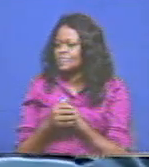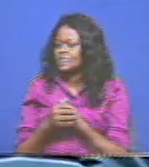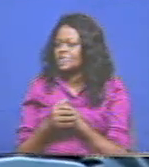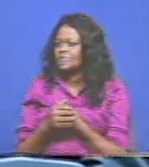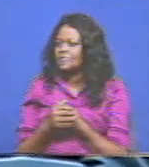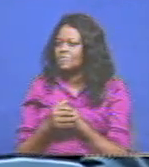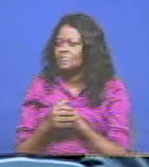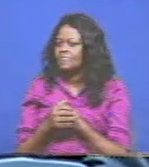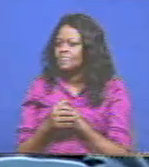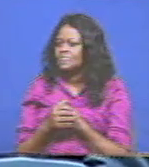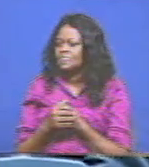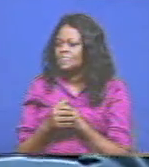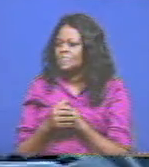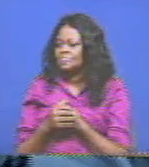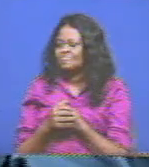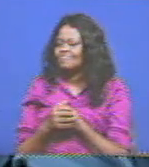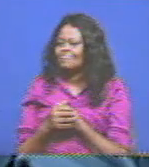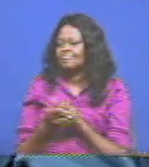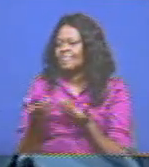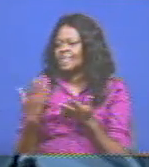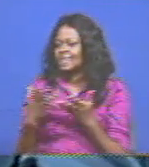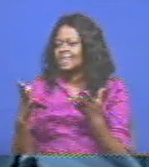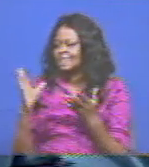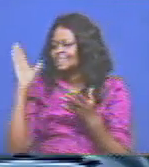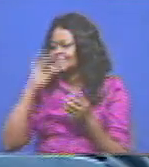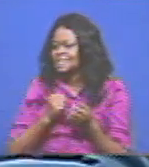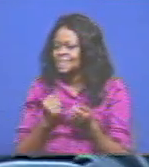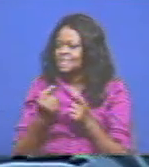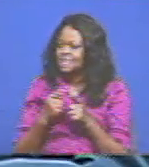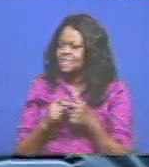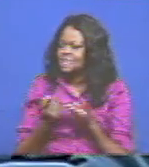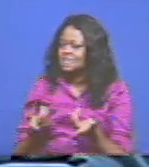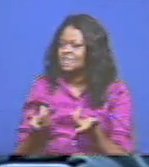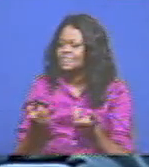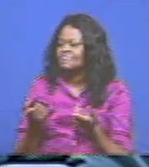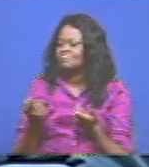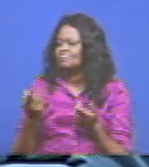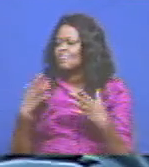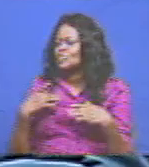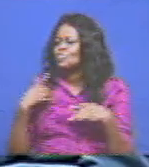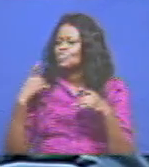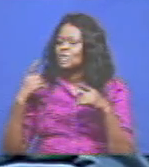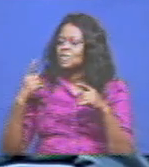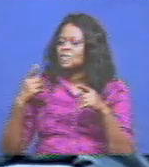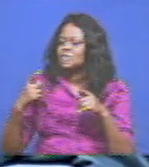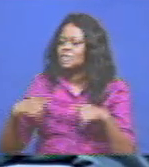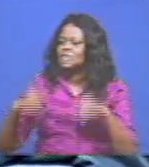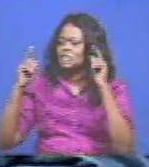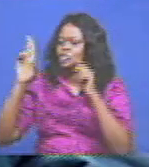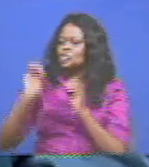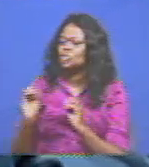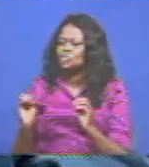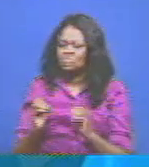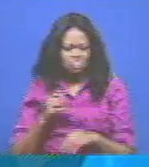some unfilled gaps that, in fact, there is no outright successor in that. But is this the right